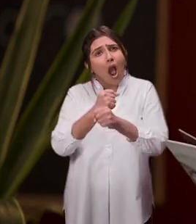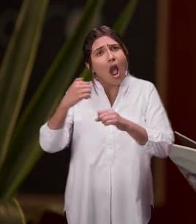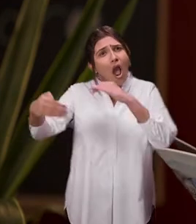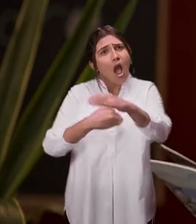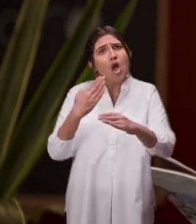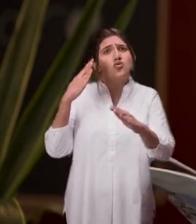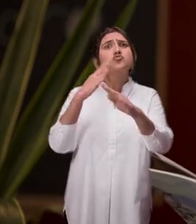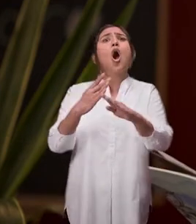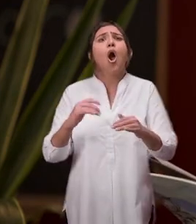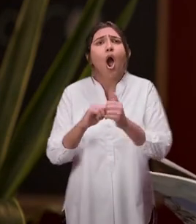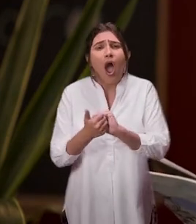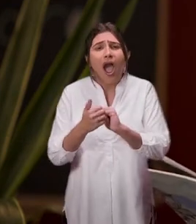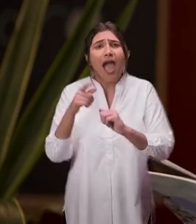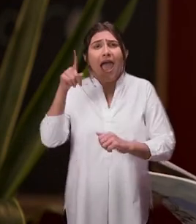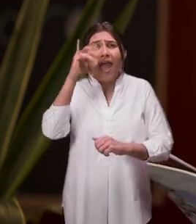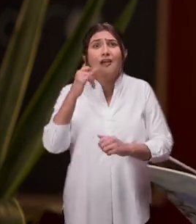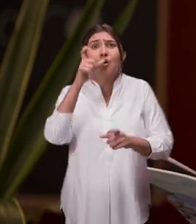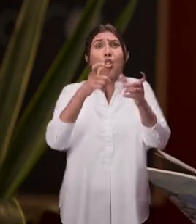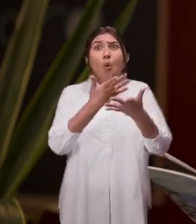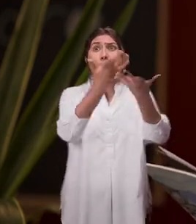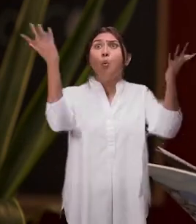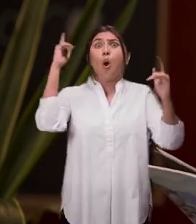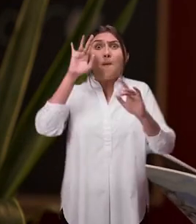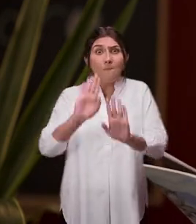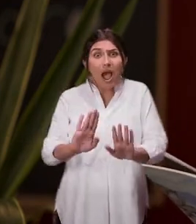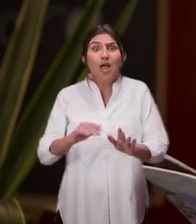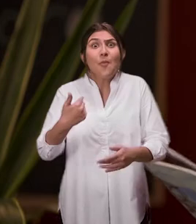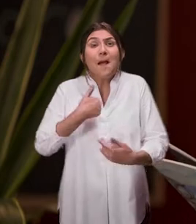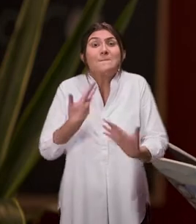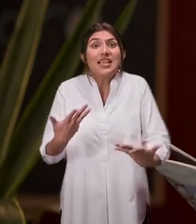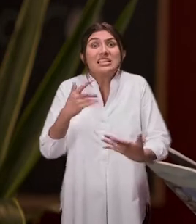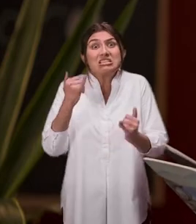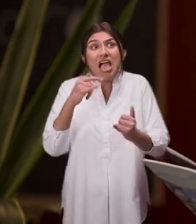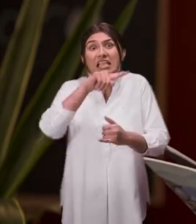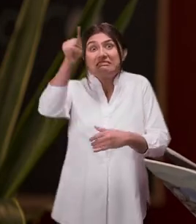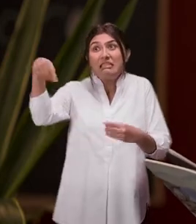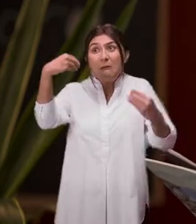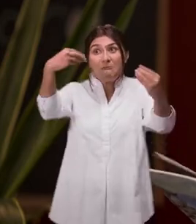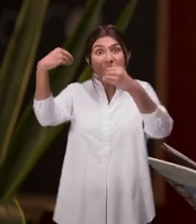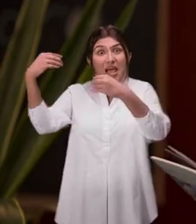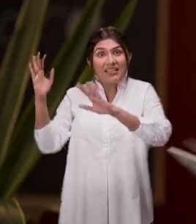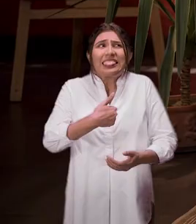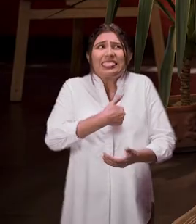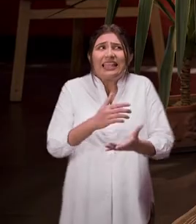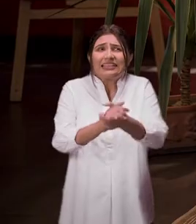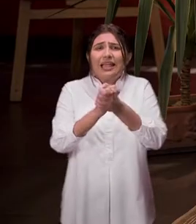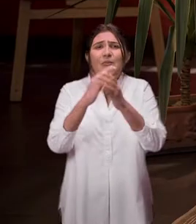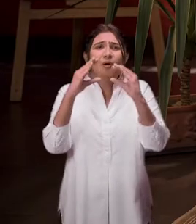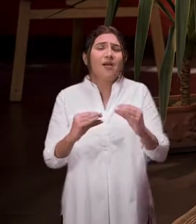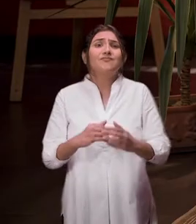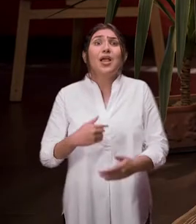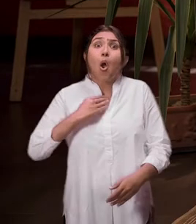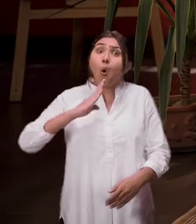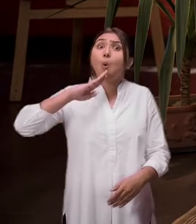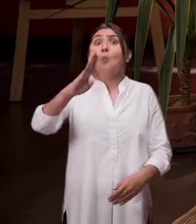the girls in our valley from going to school? If more people knew what was happening to us, I thought, they might help. Wishing